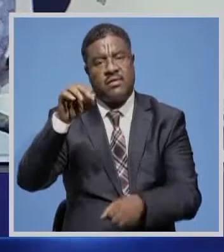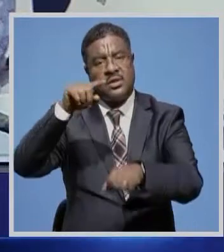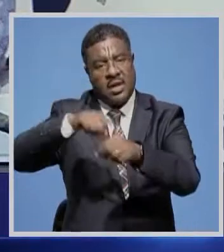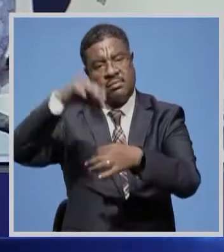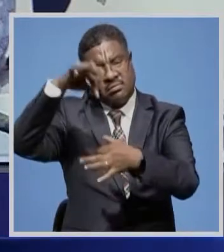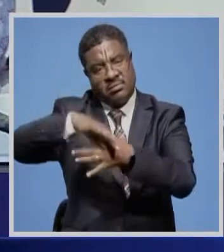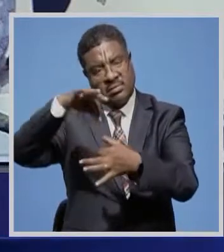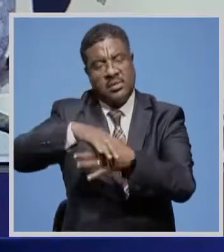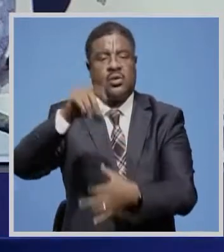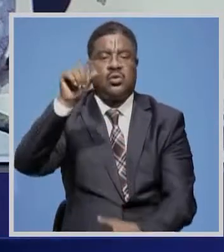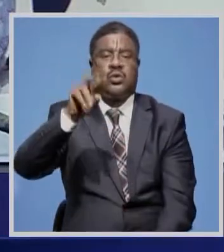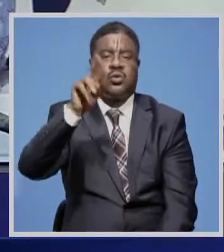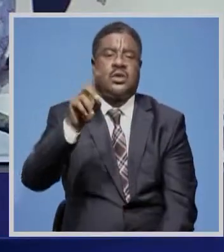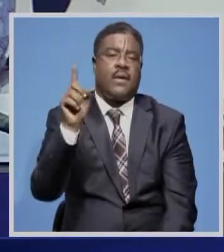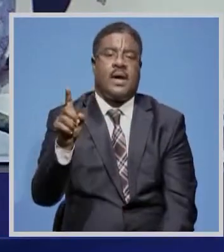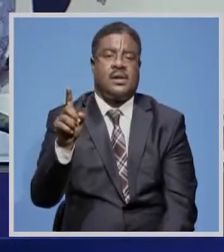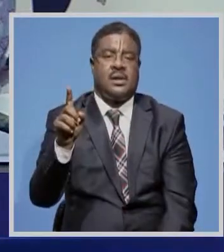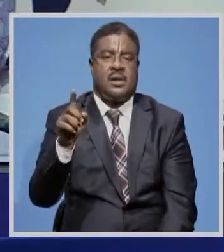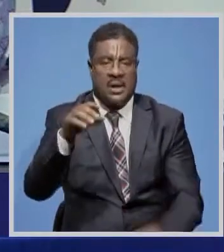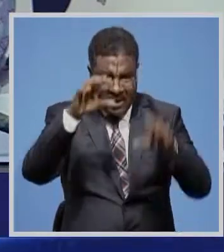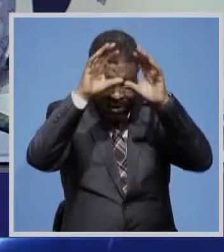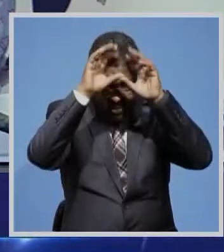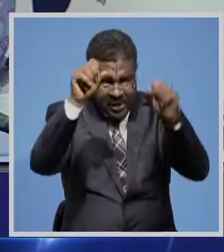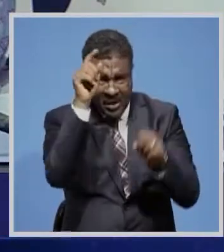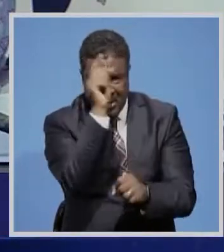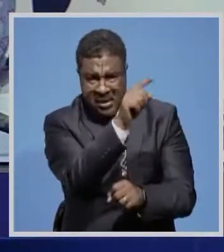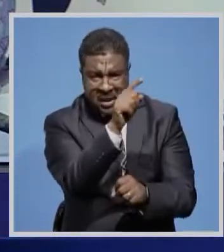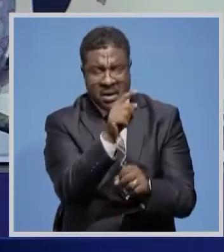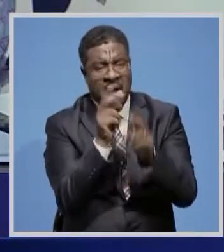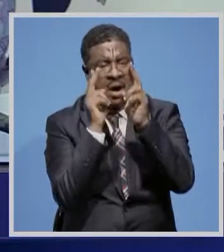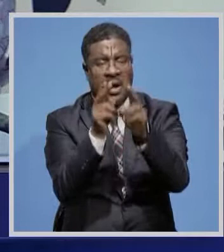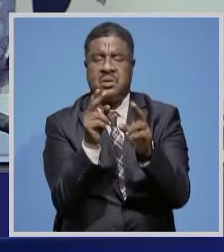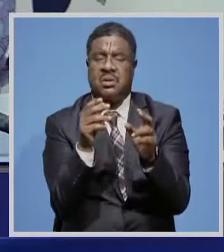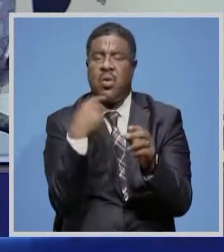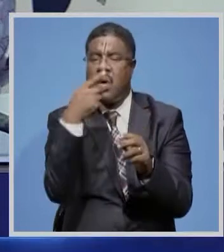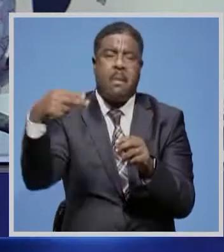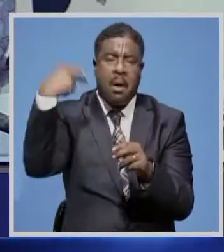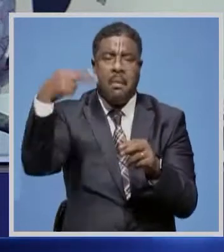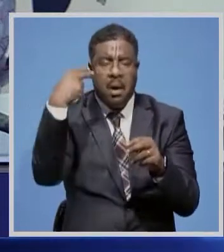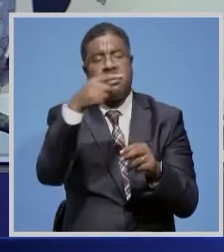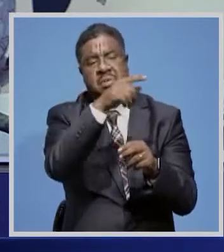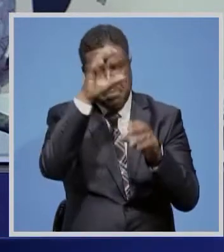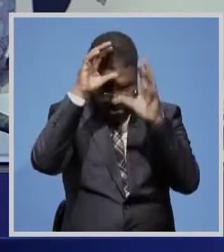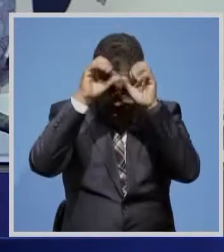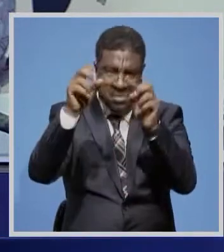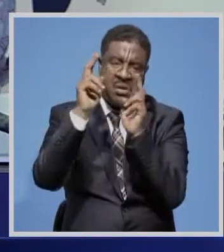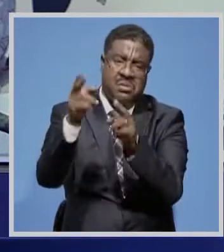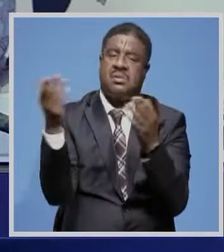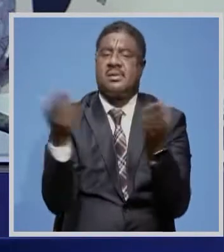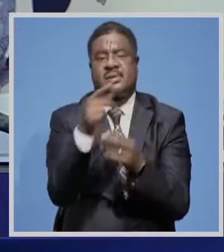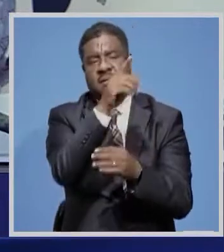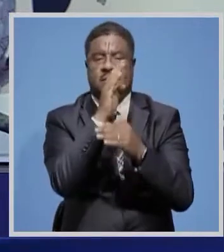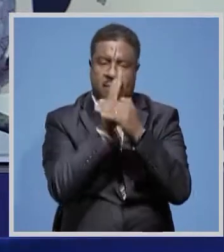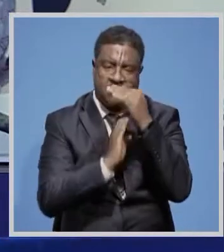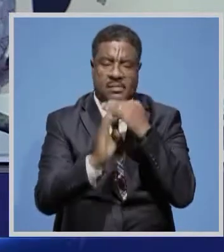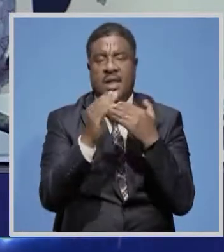elections. He says the head of state has shown humility by not responding to anyone who attacks him. And Mr. Musenge has commended President